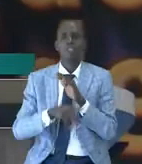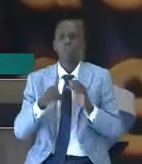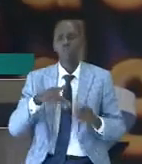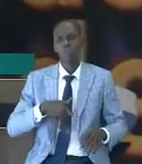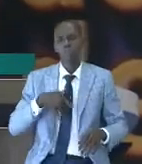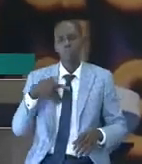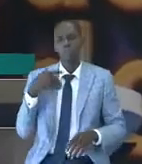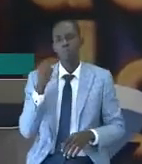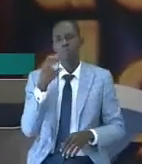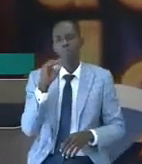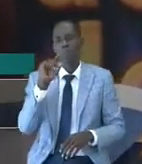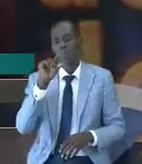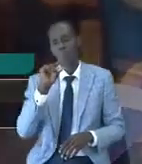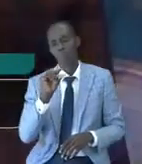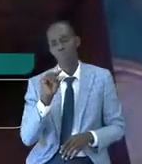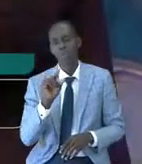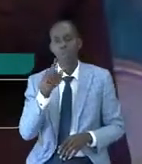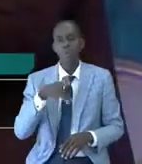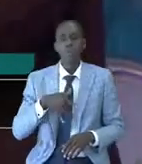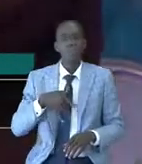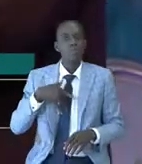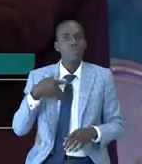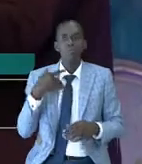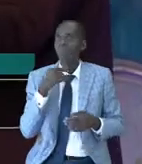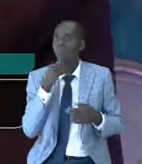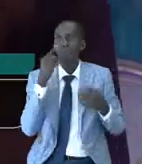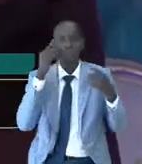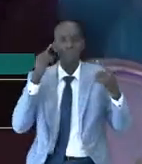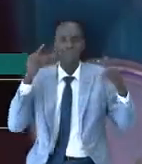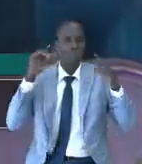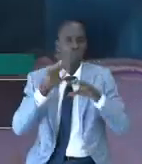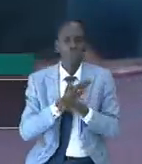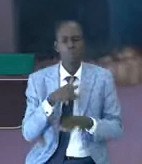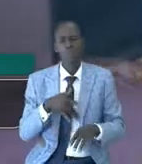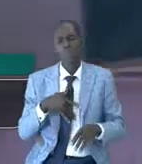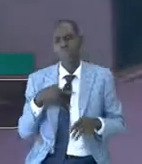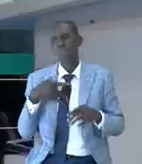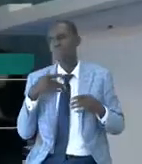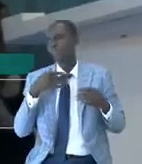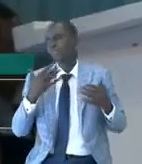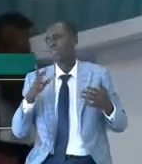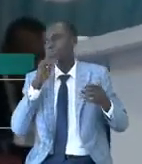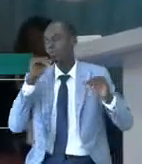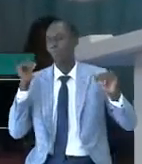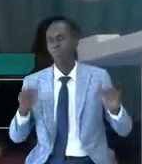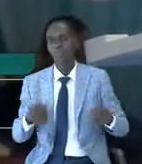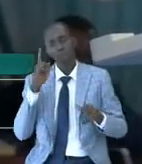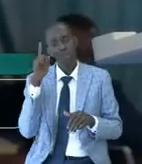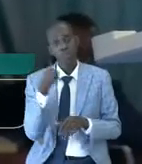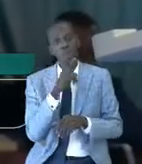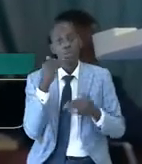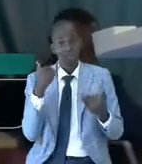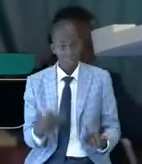small. You feel unachieving. You feel impossibility. Believe